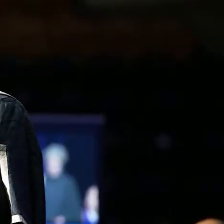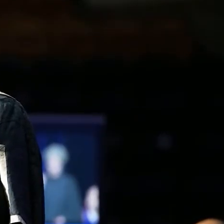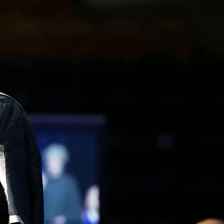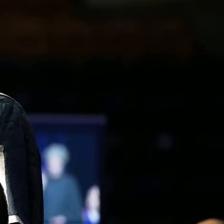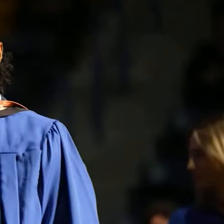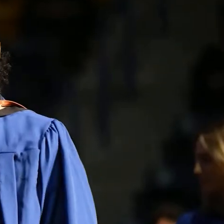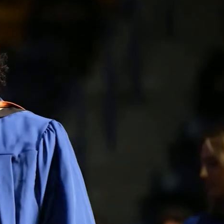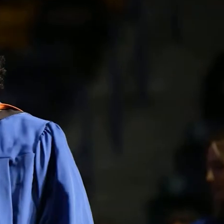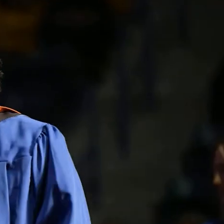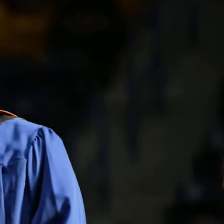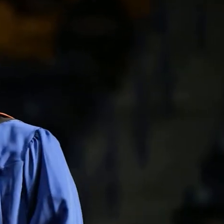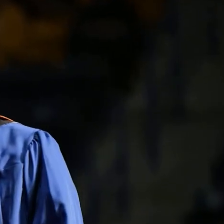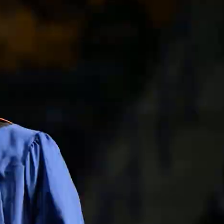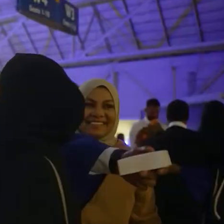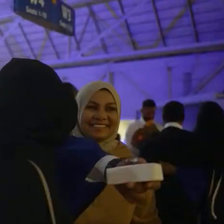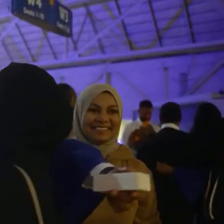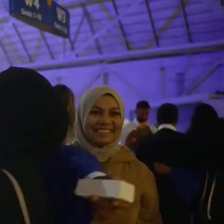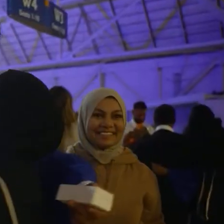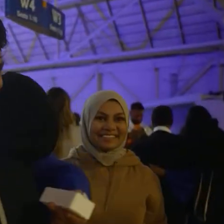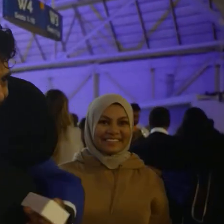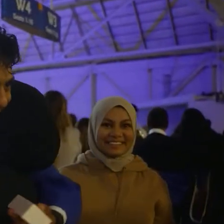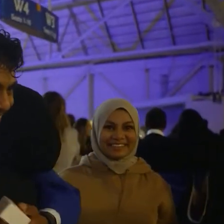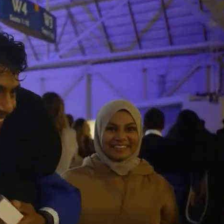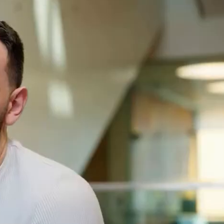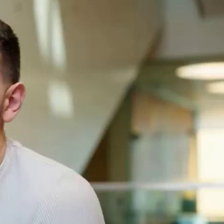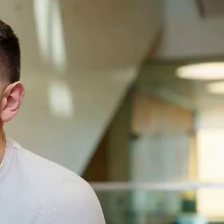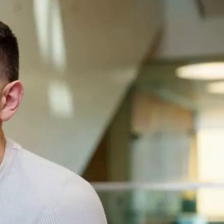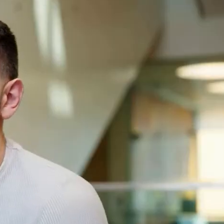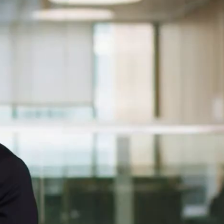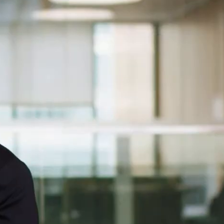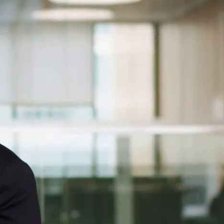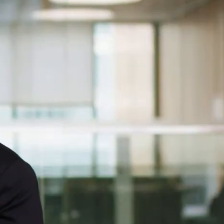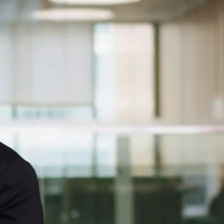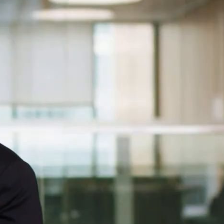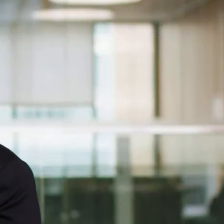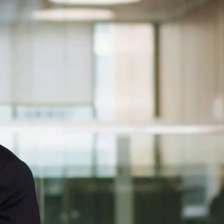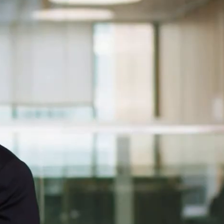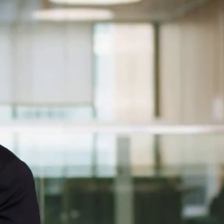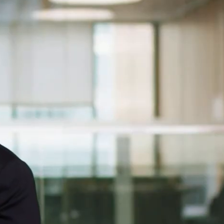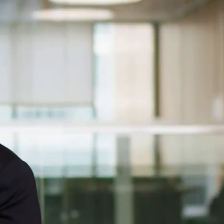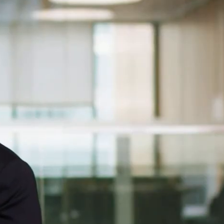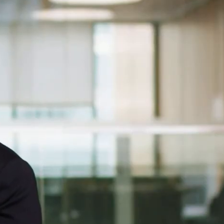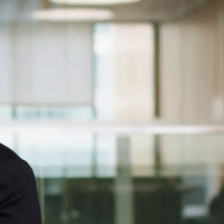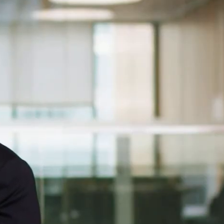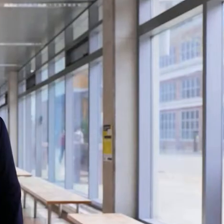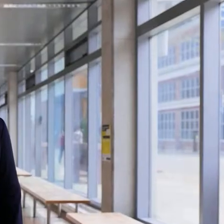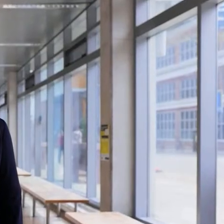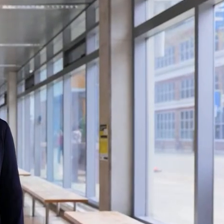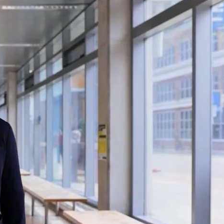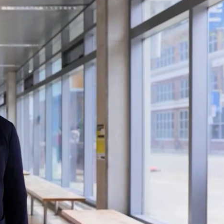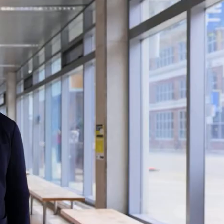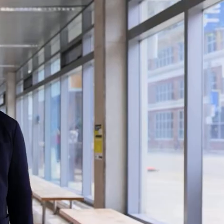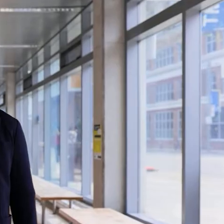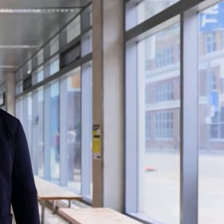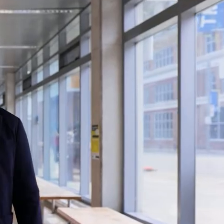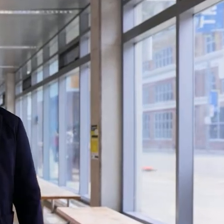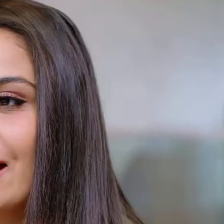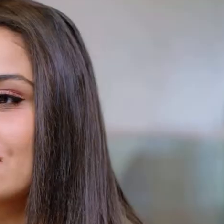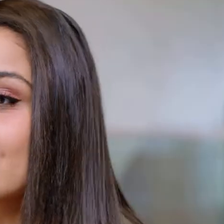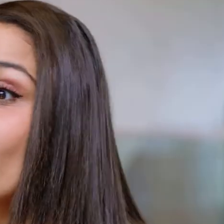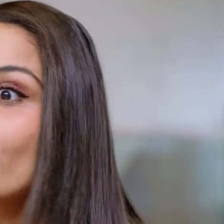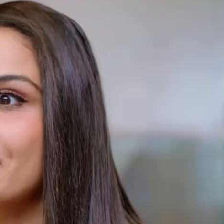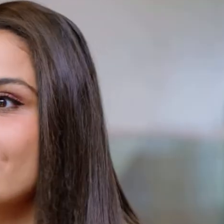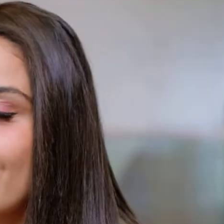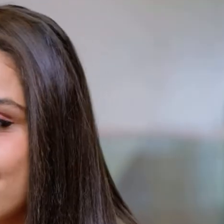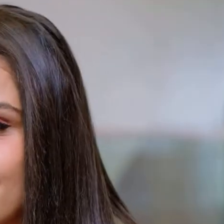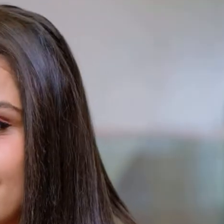fulfilled personal goals, but I also fulfilled the goals of the family, and that was really important. As much as it was the end of the chapter, it was actually the start of something great. And I had